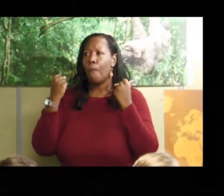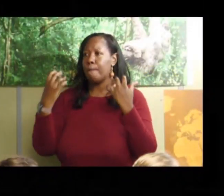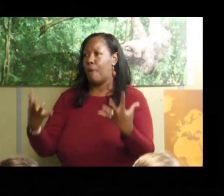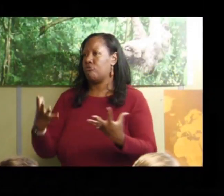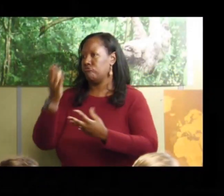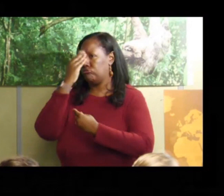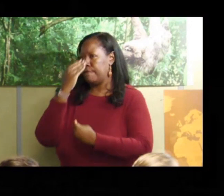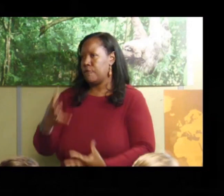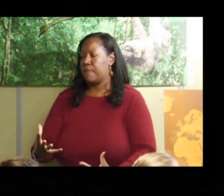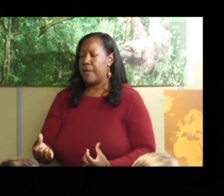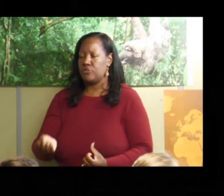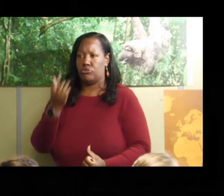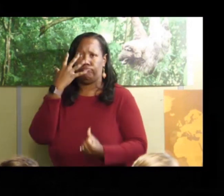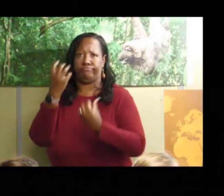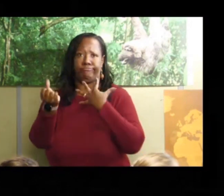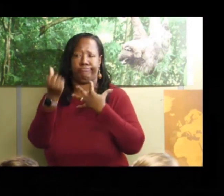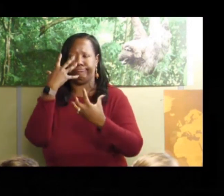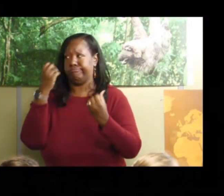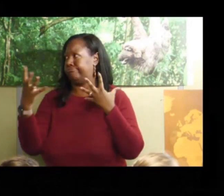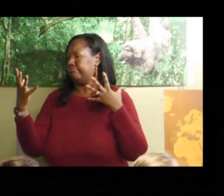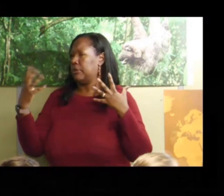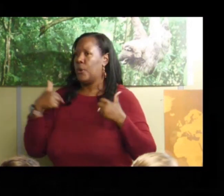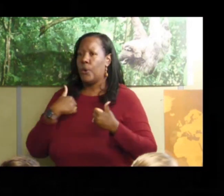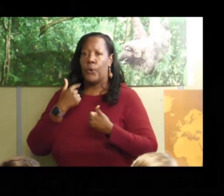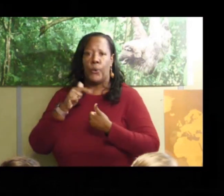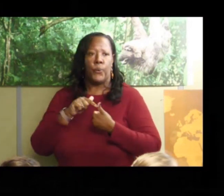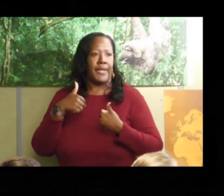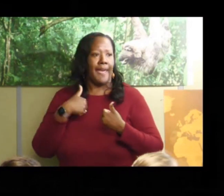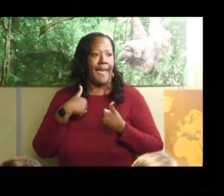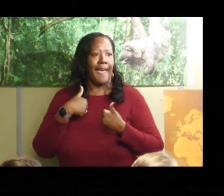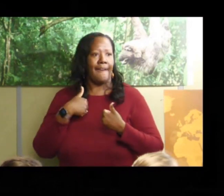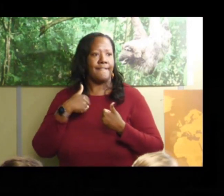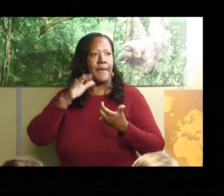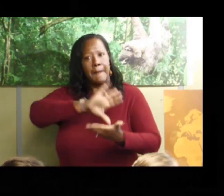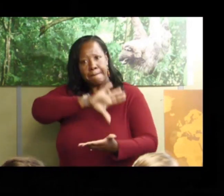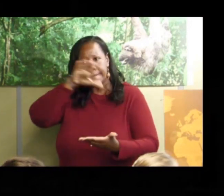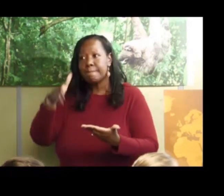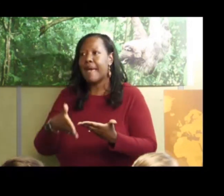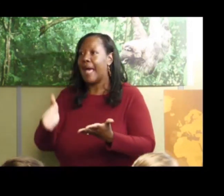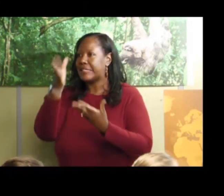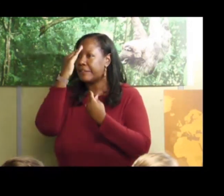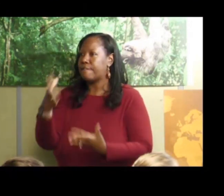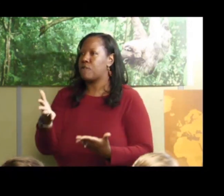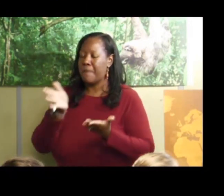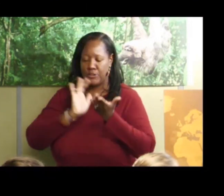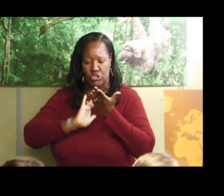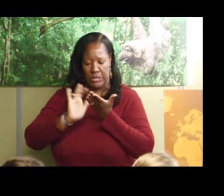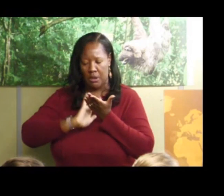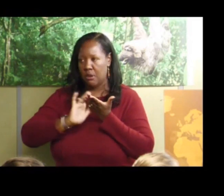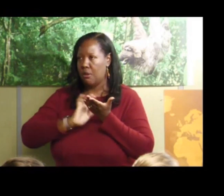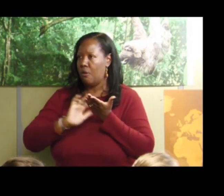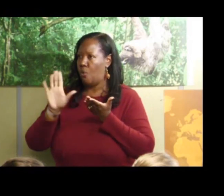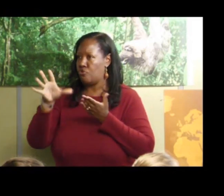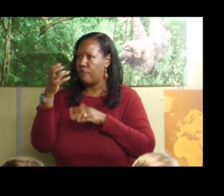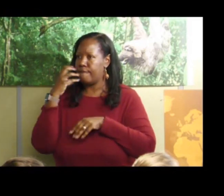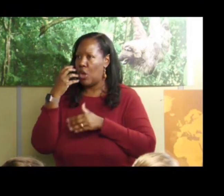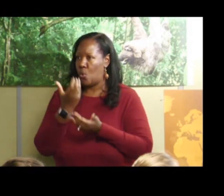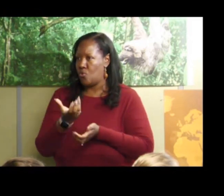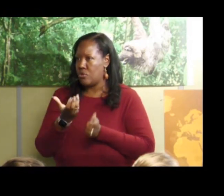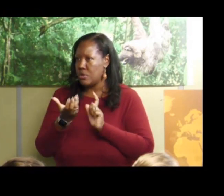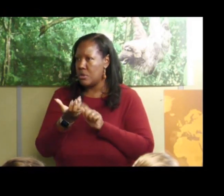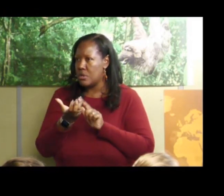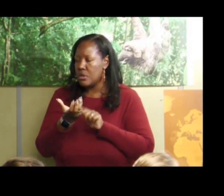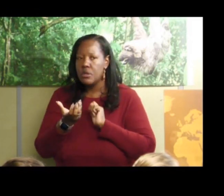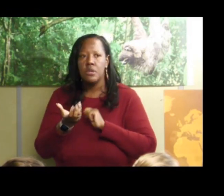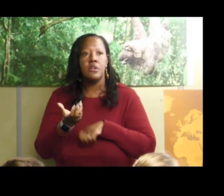angles. We have masses of information at our fingertips. Everyone does.